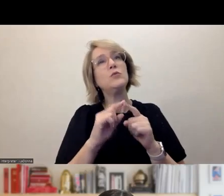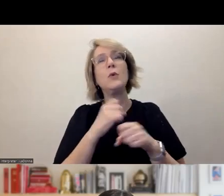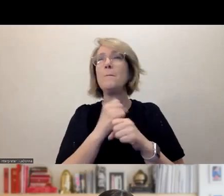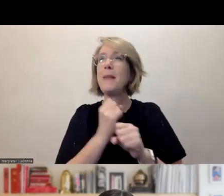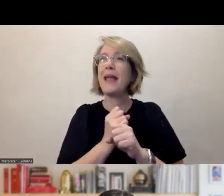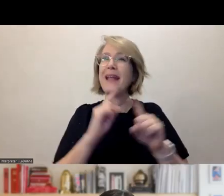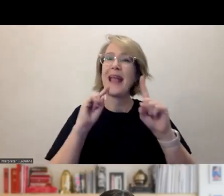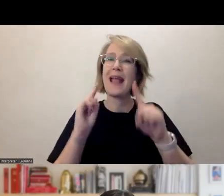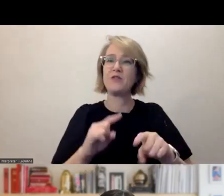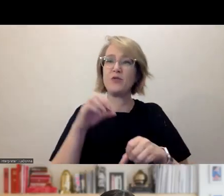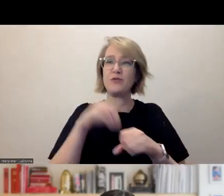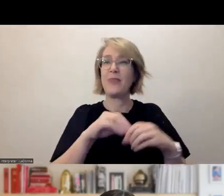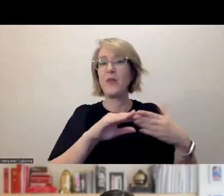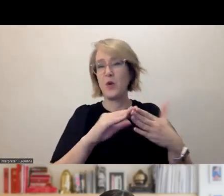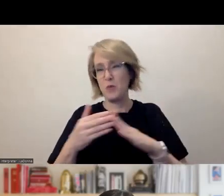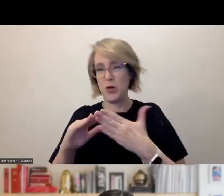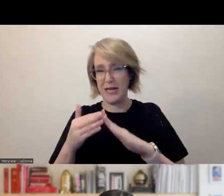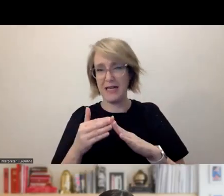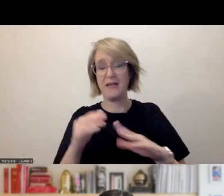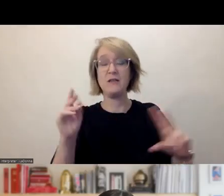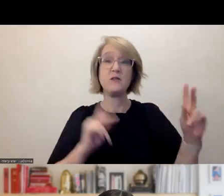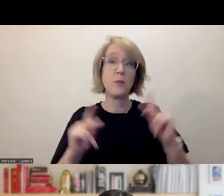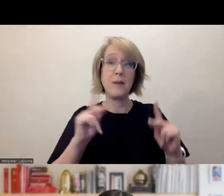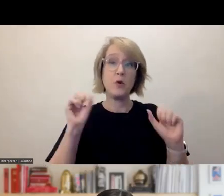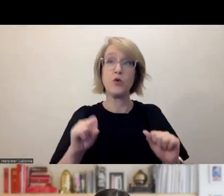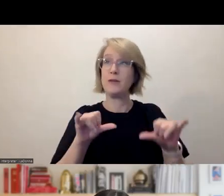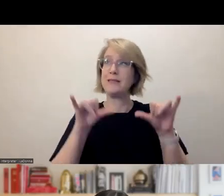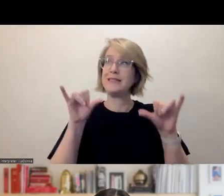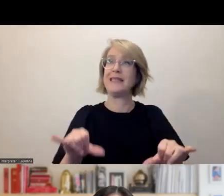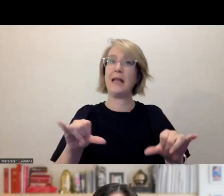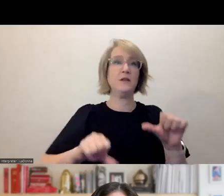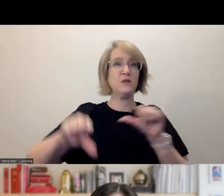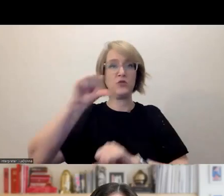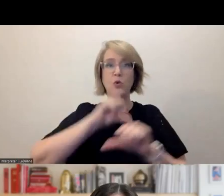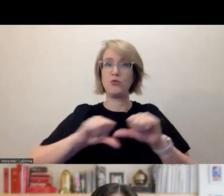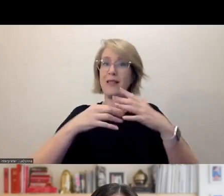answers within the community so that people could remain socially integrated.